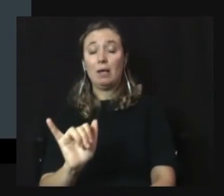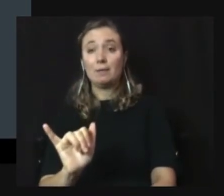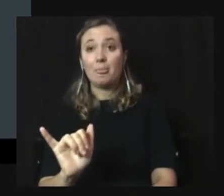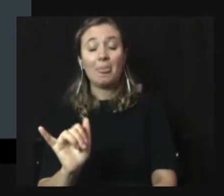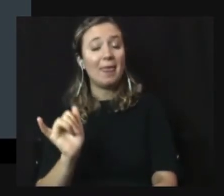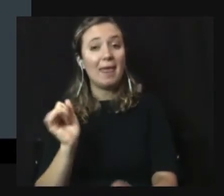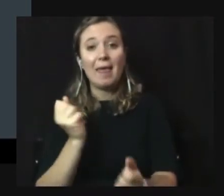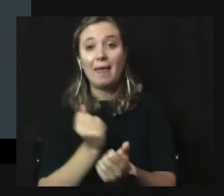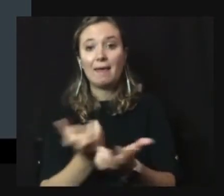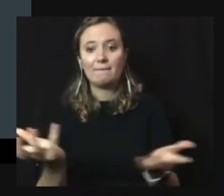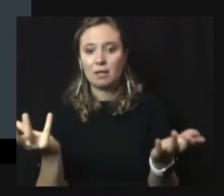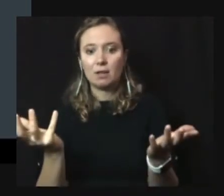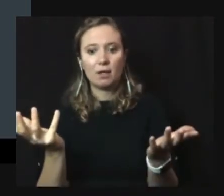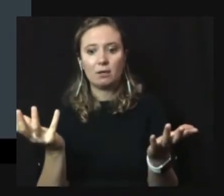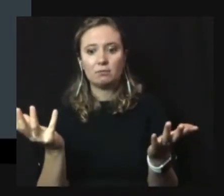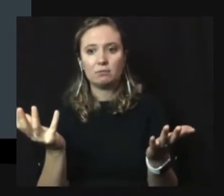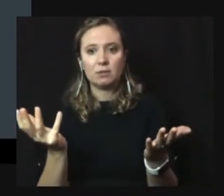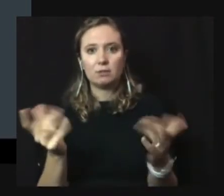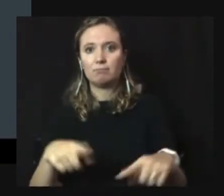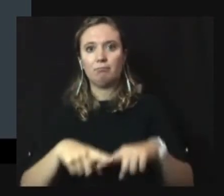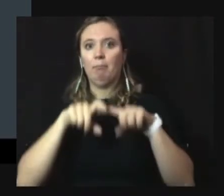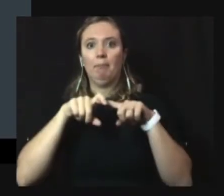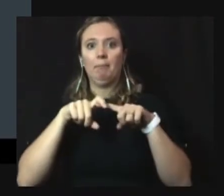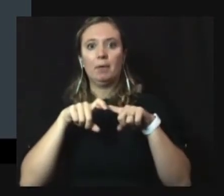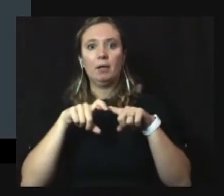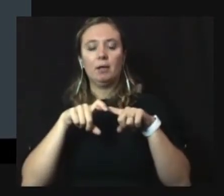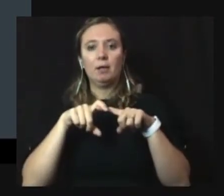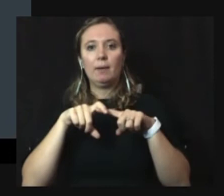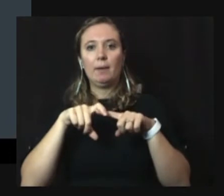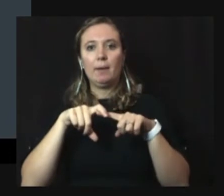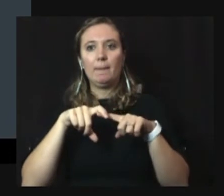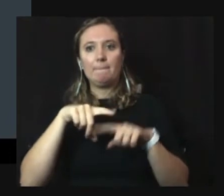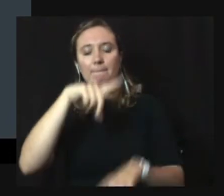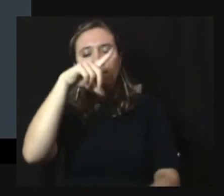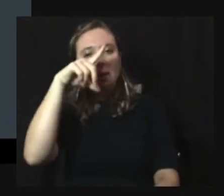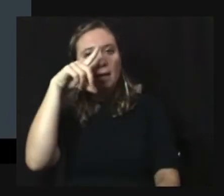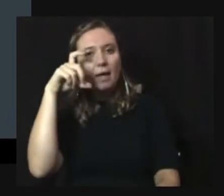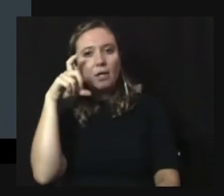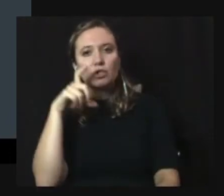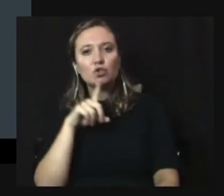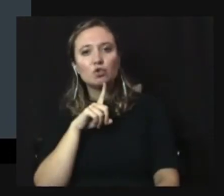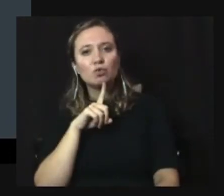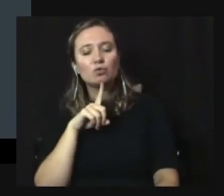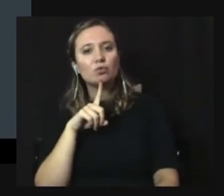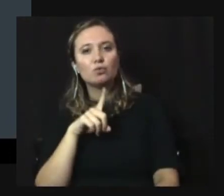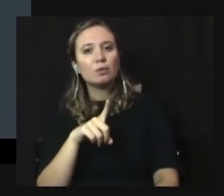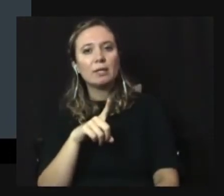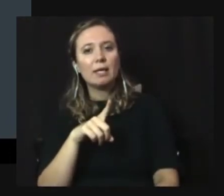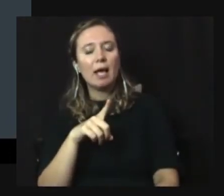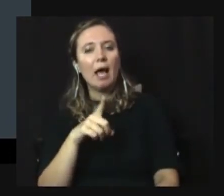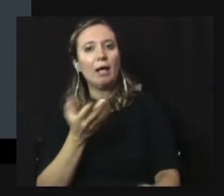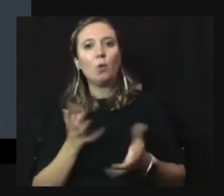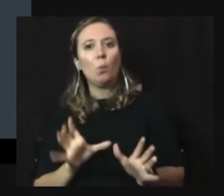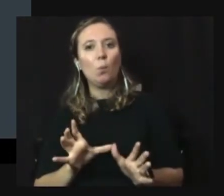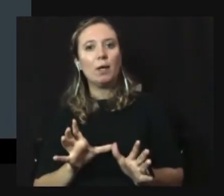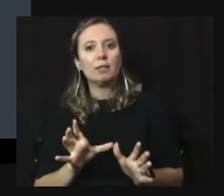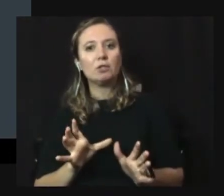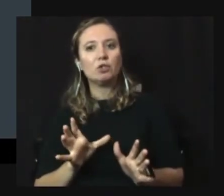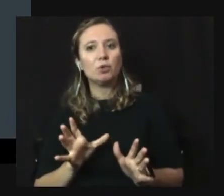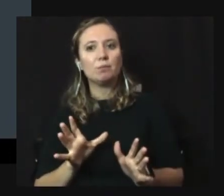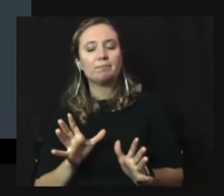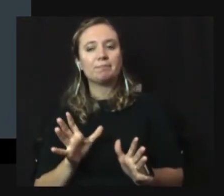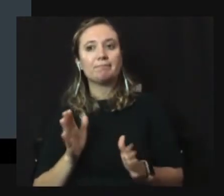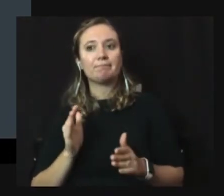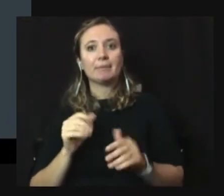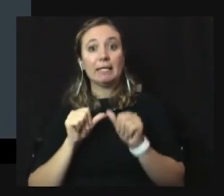everything stopped, because the truth is that I don't want to parent from trauma. I don't want